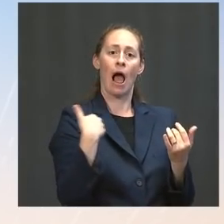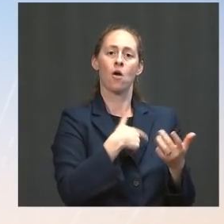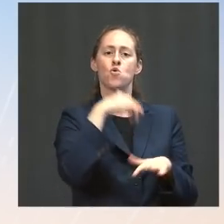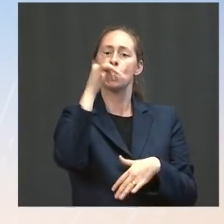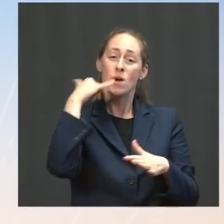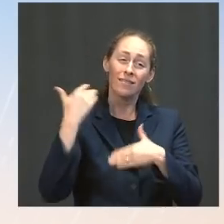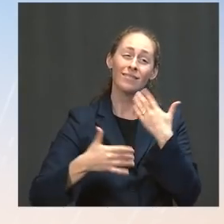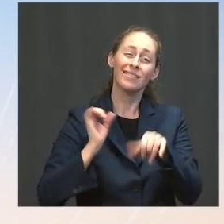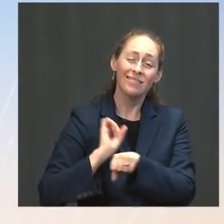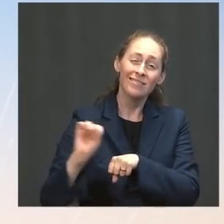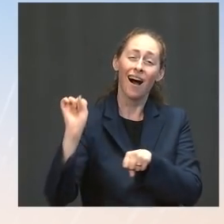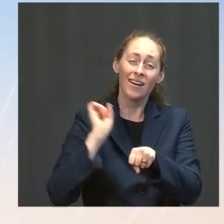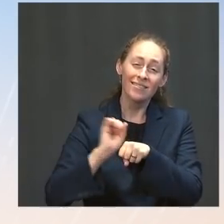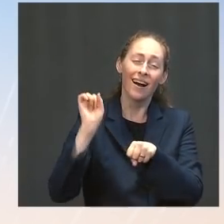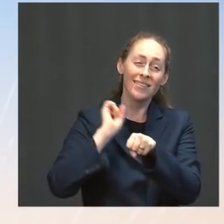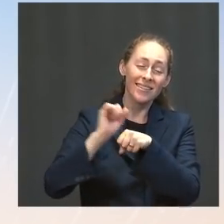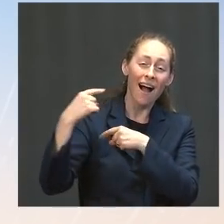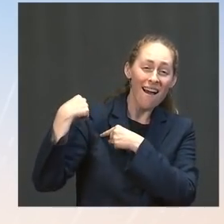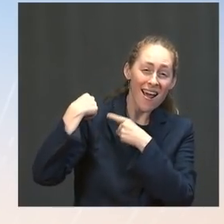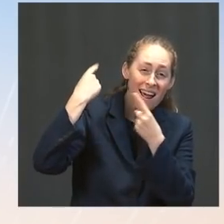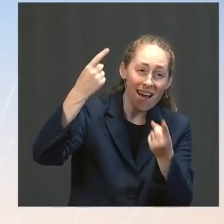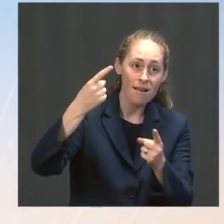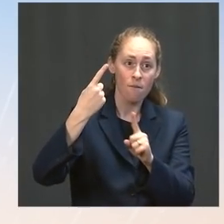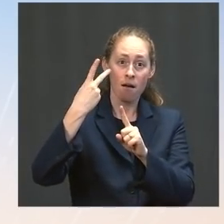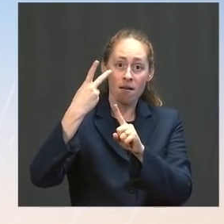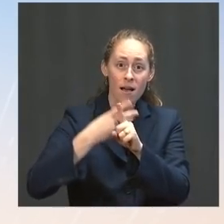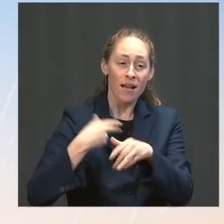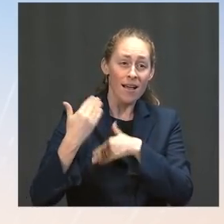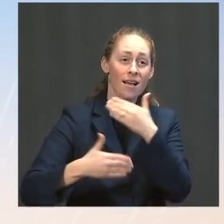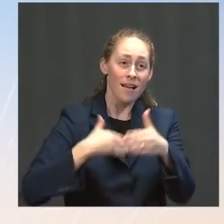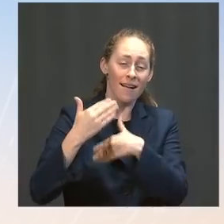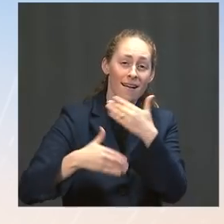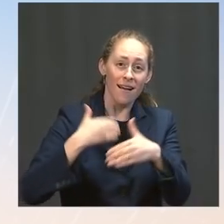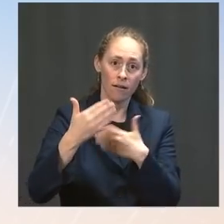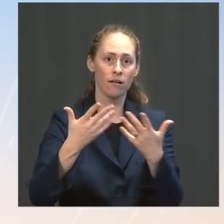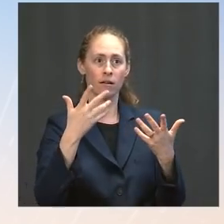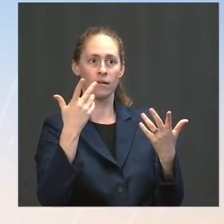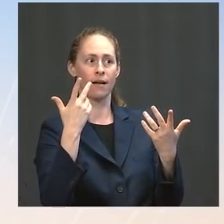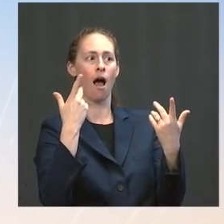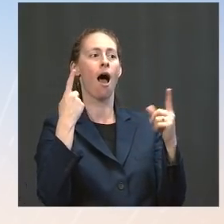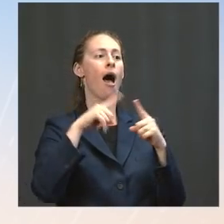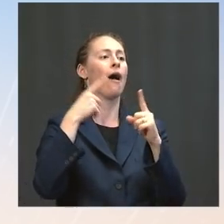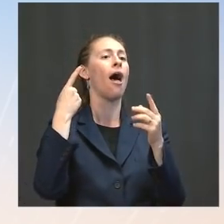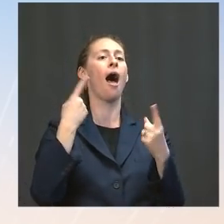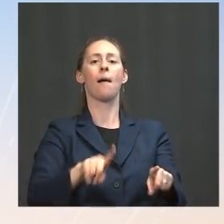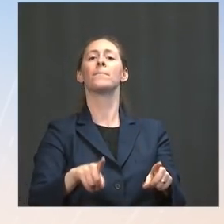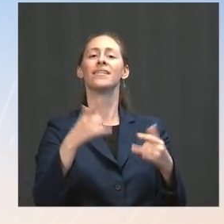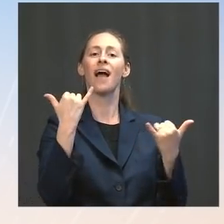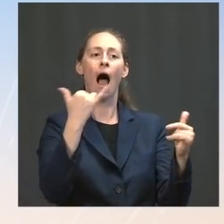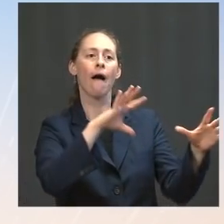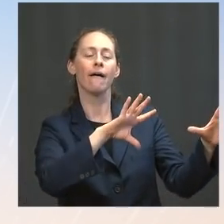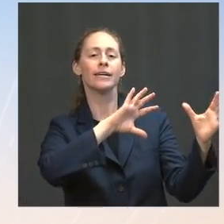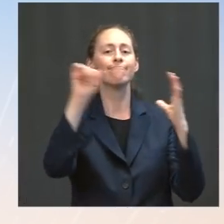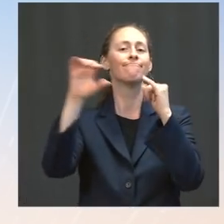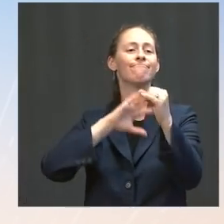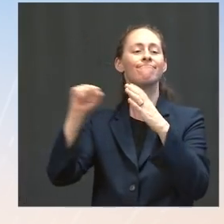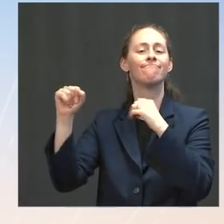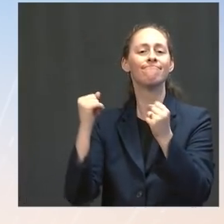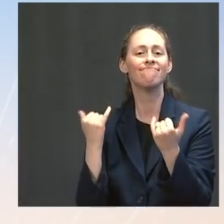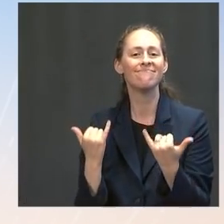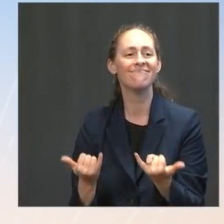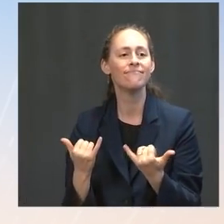Well, that first are I coming in? know confirmed, it's I fluid. confirmed yesterday that it was 4,000 Americans who'd been evacuated. Obviously, that number increased, and the Secretary of State